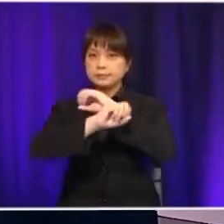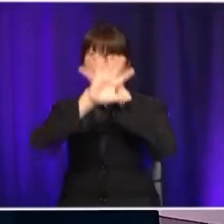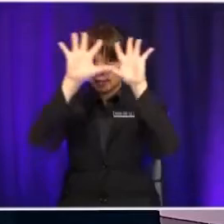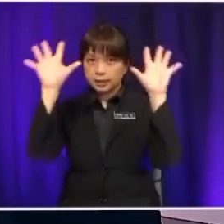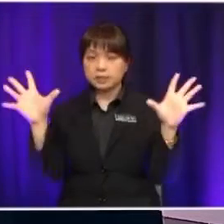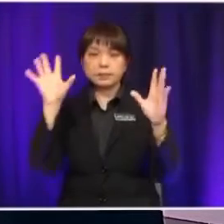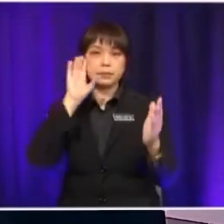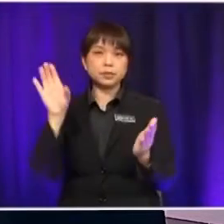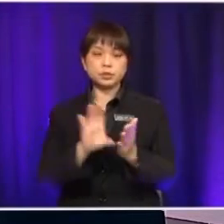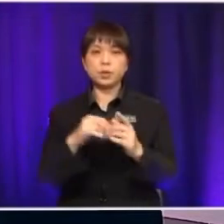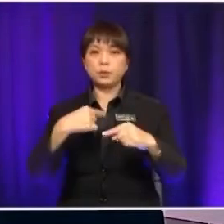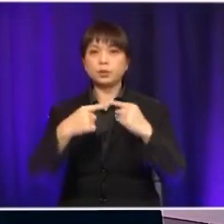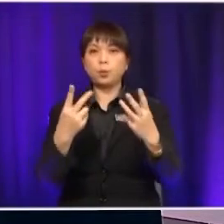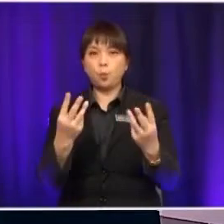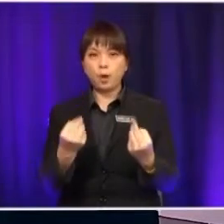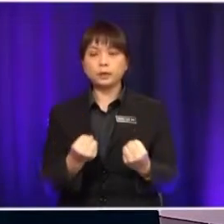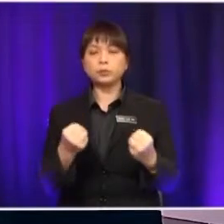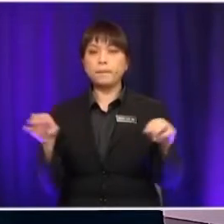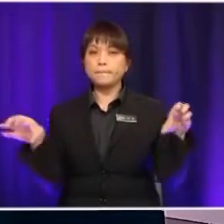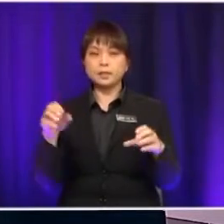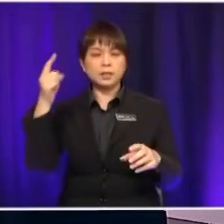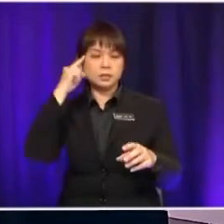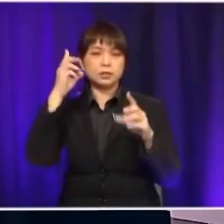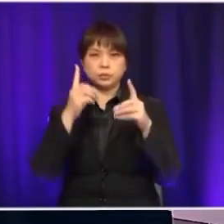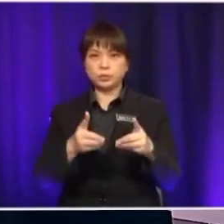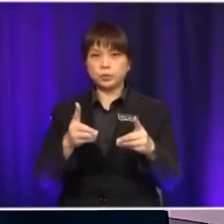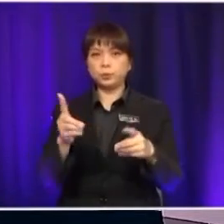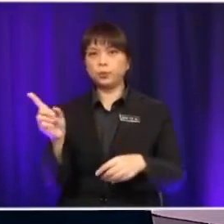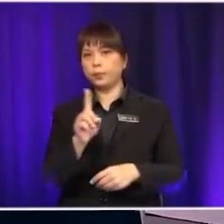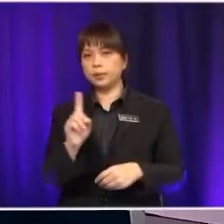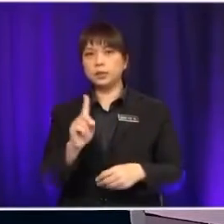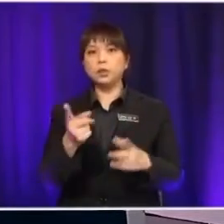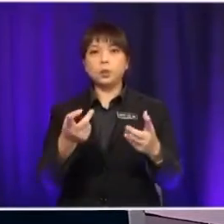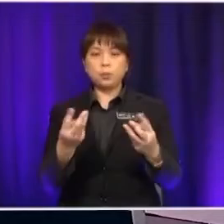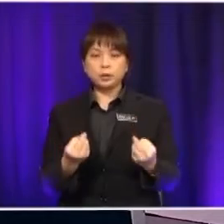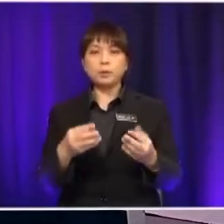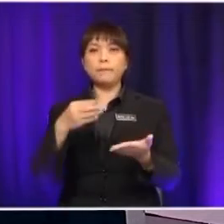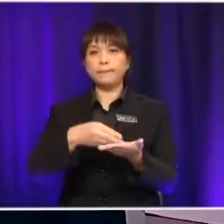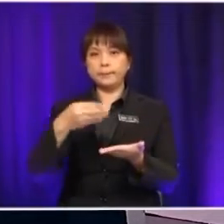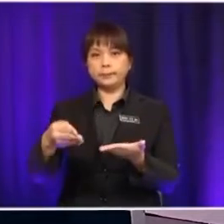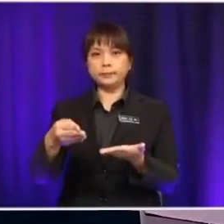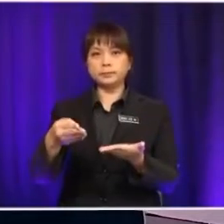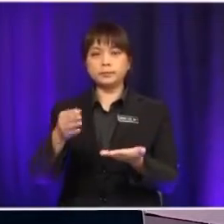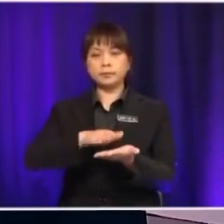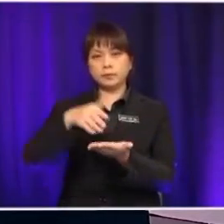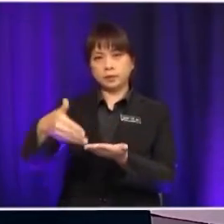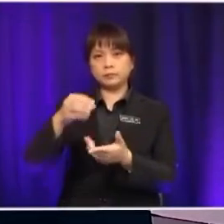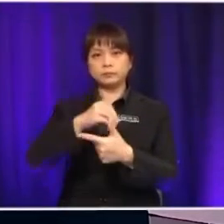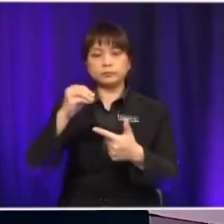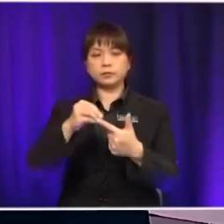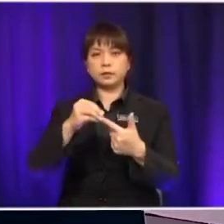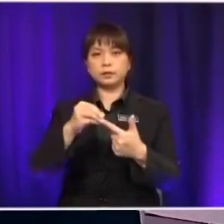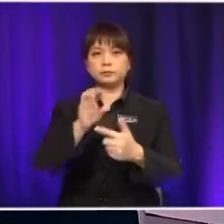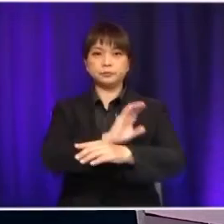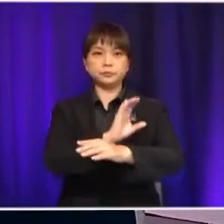will, when you would like to make a decision whether to buy a laptop or to buy a desktop computer, you can always refer back to